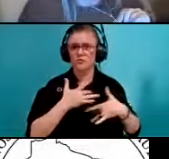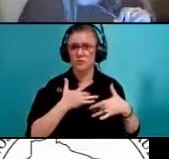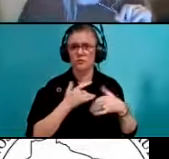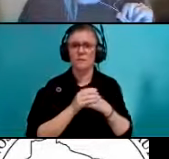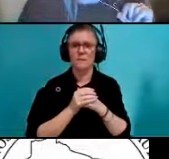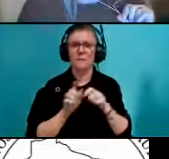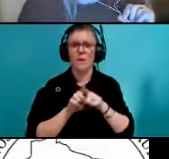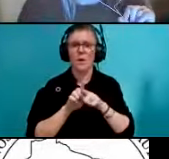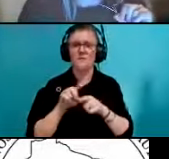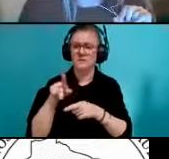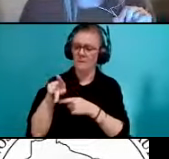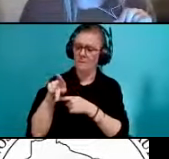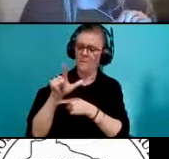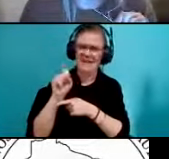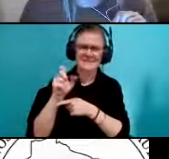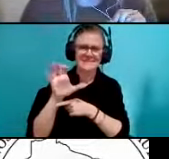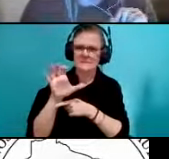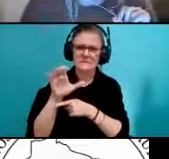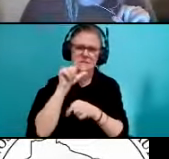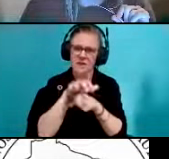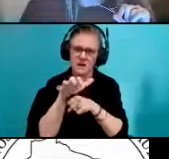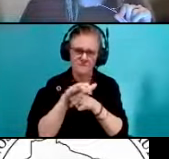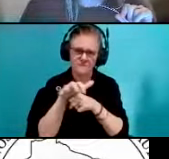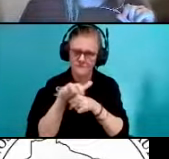know, plastic delineators also might not be enough.